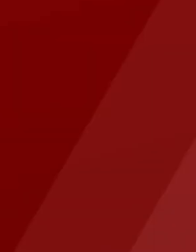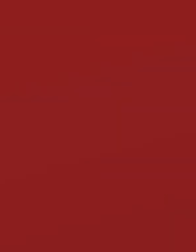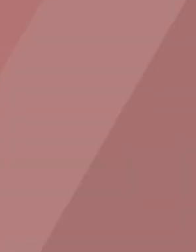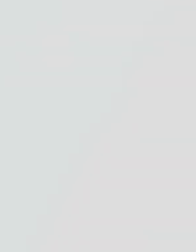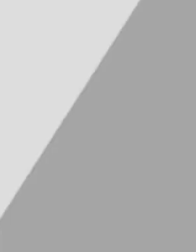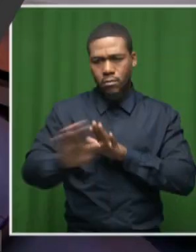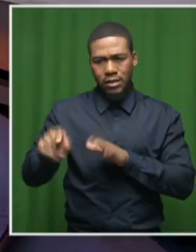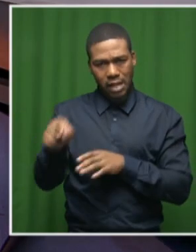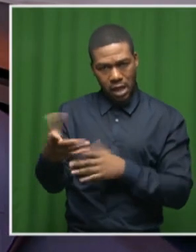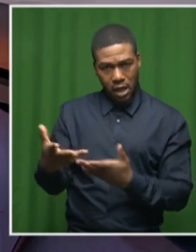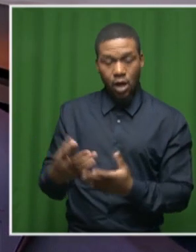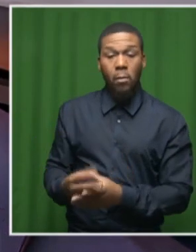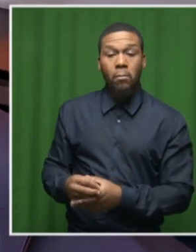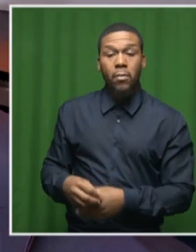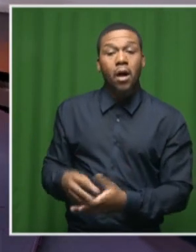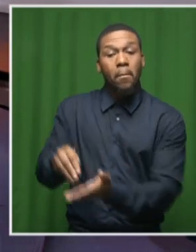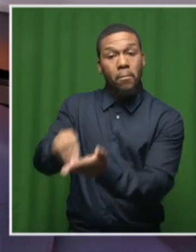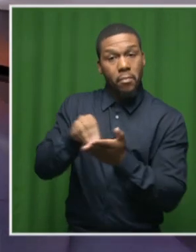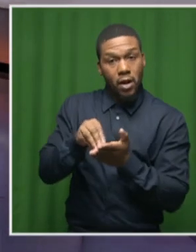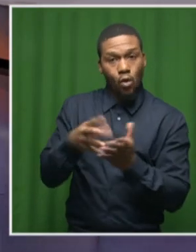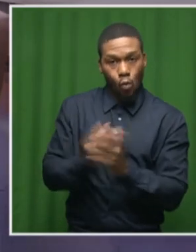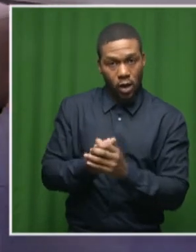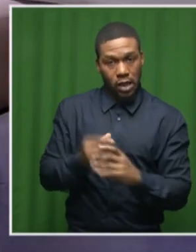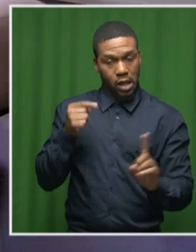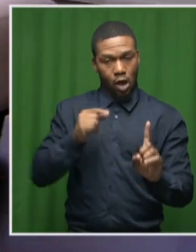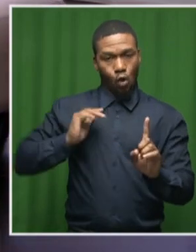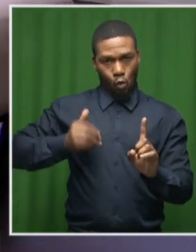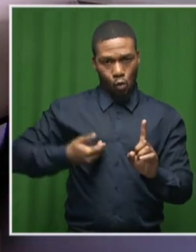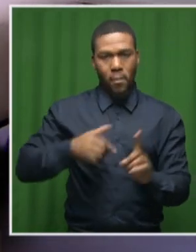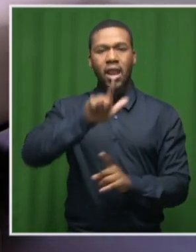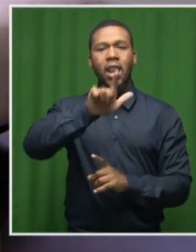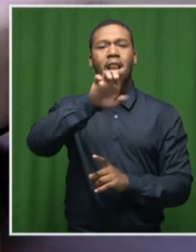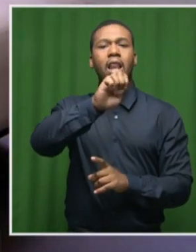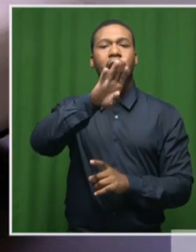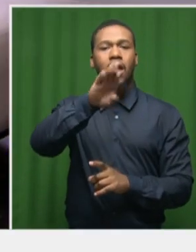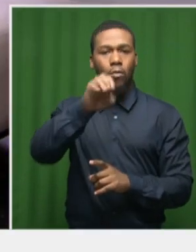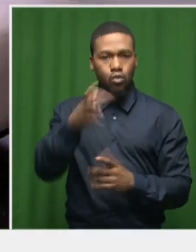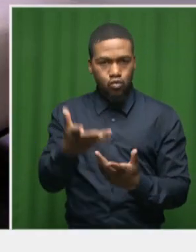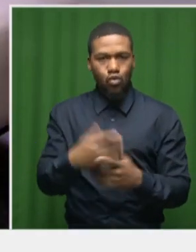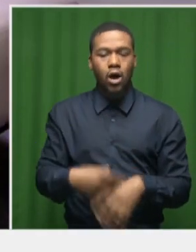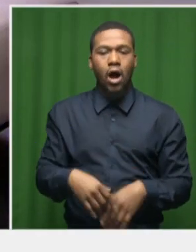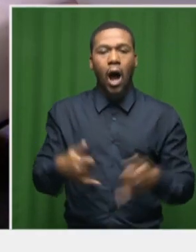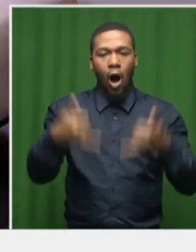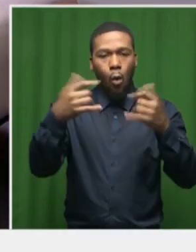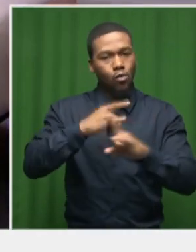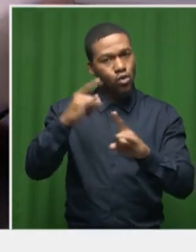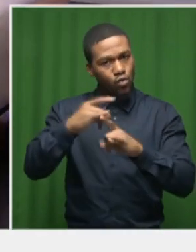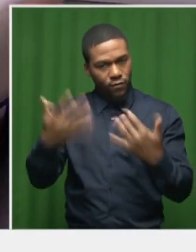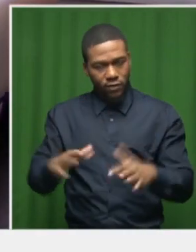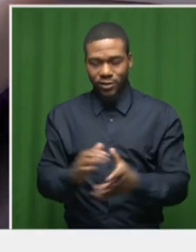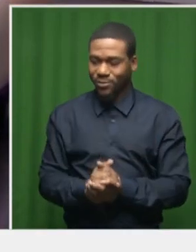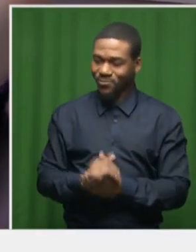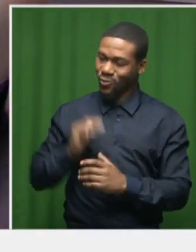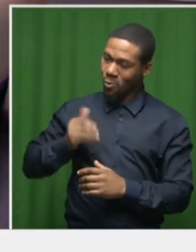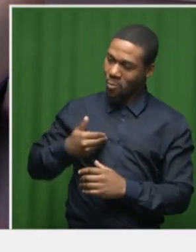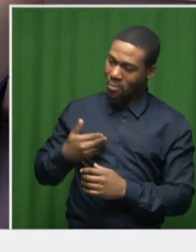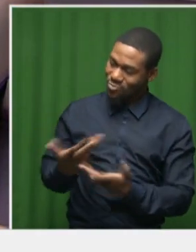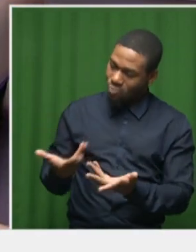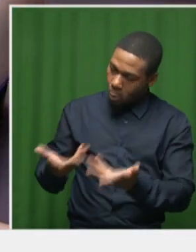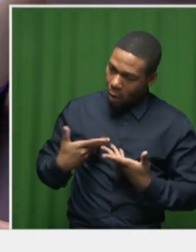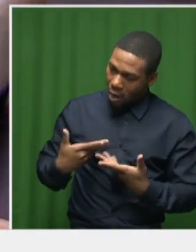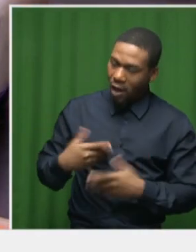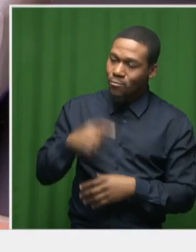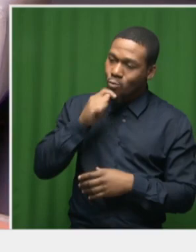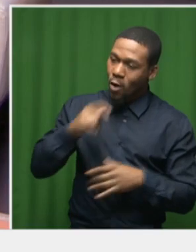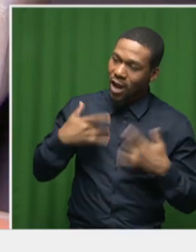with her Woman to Watch award winner and artist Lebo Thoka. Ladies, good morning. Welcome to Morning Live. I mean, Sara, let's start with you